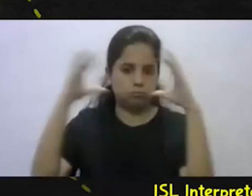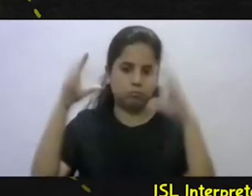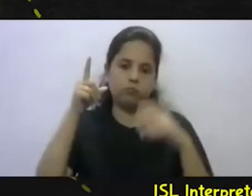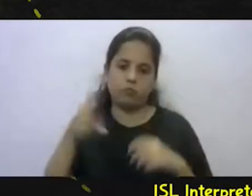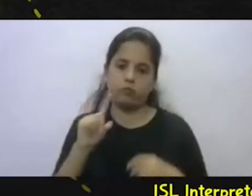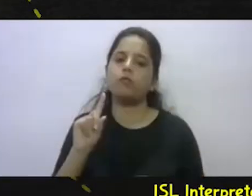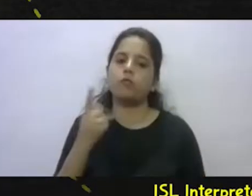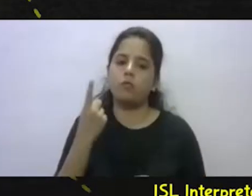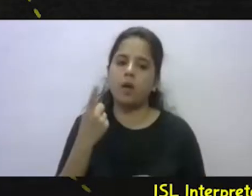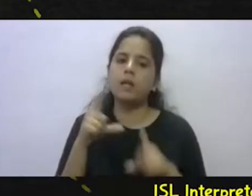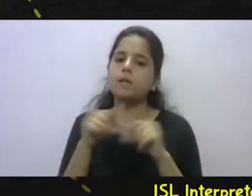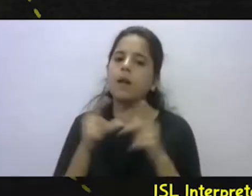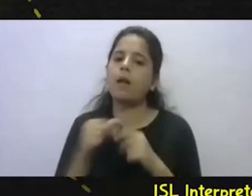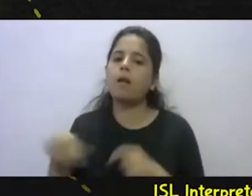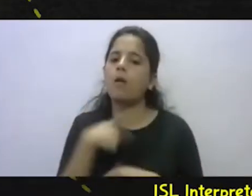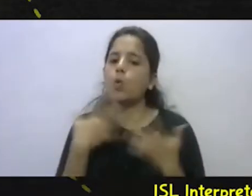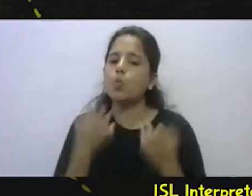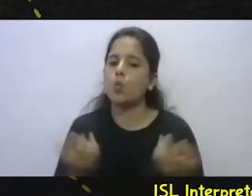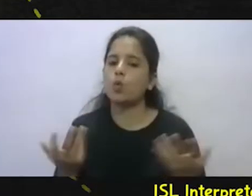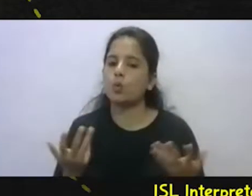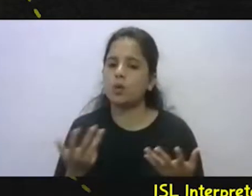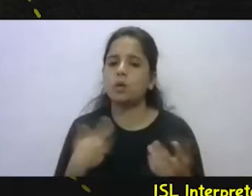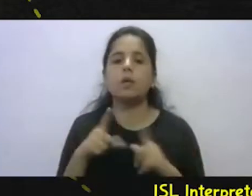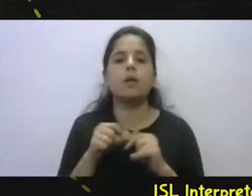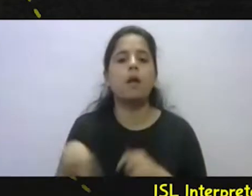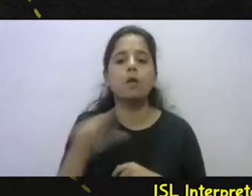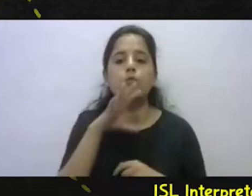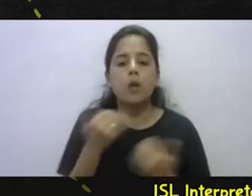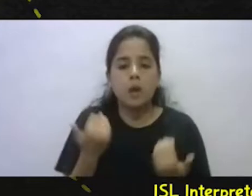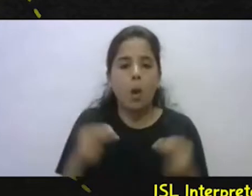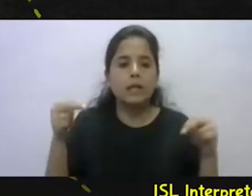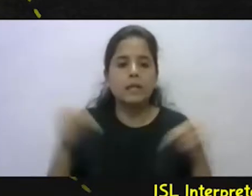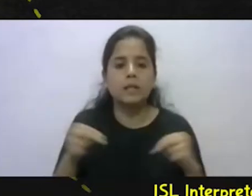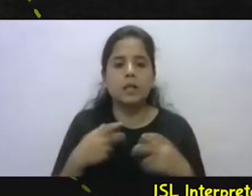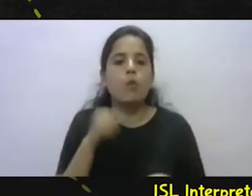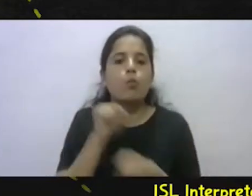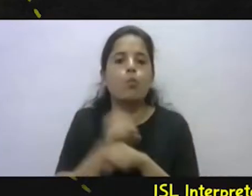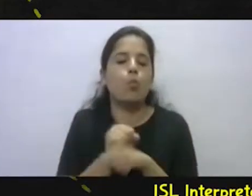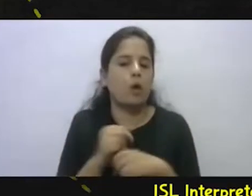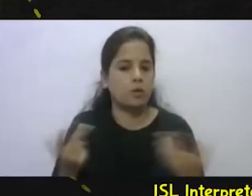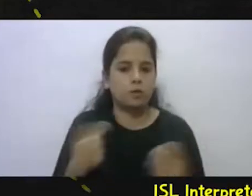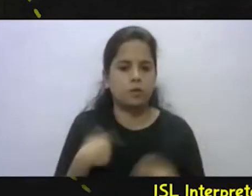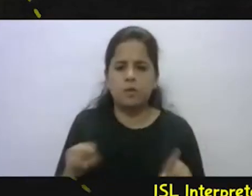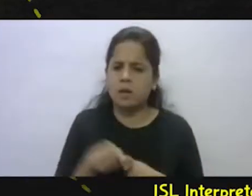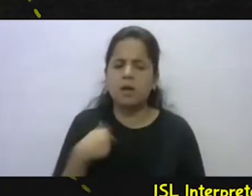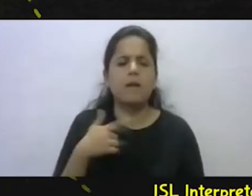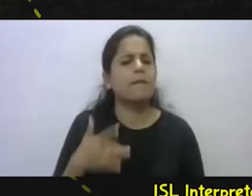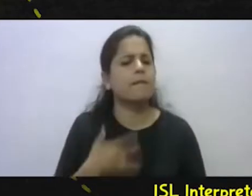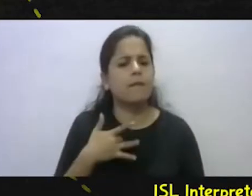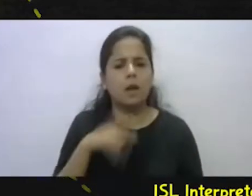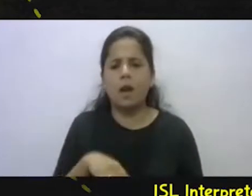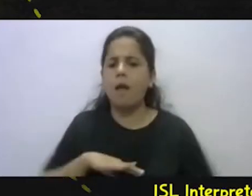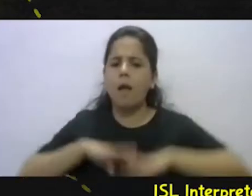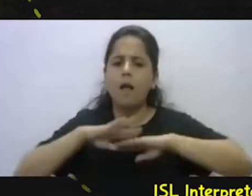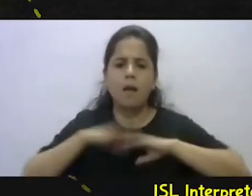kind of data we want and what kind of data is required to do our work. Because I also feel that there is enough and